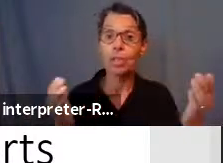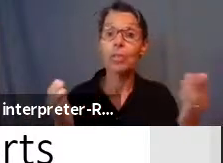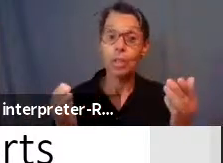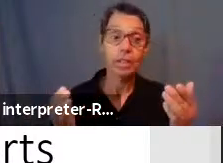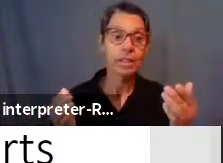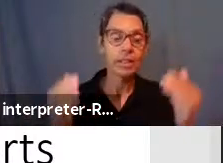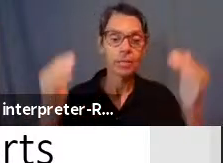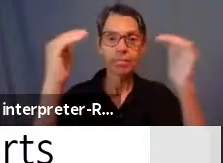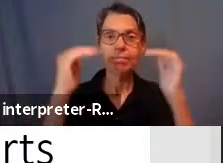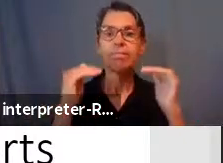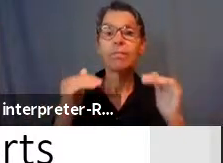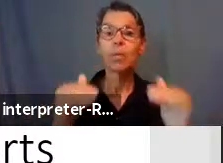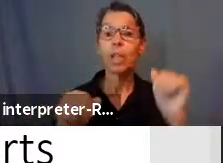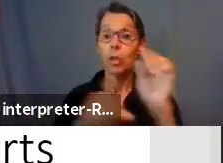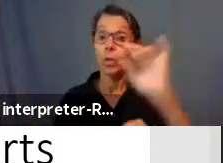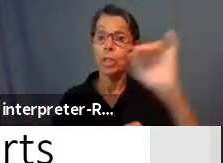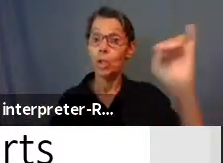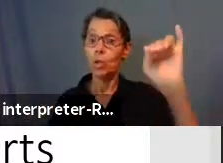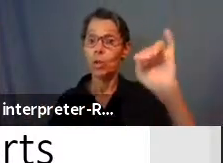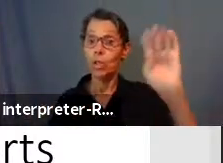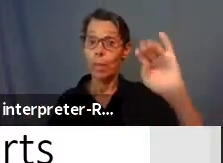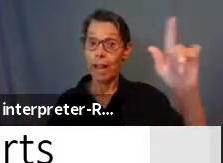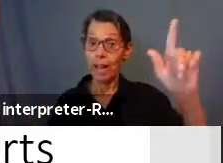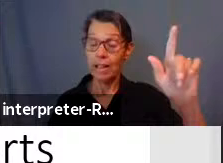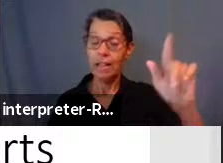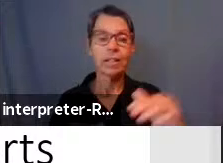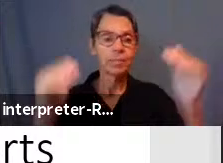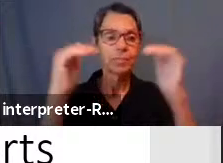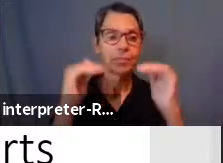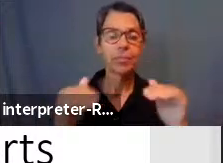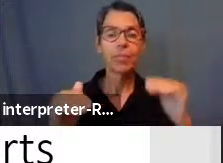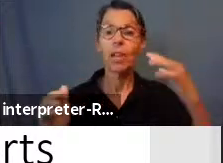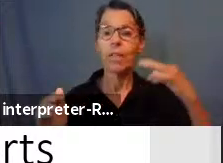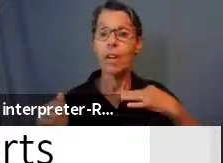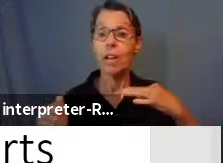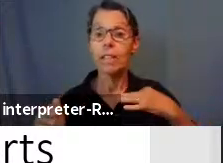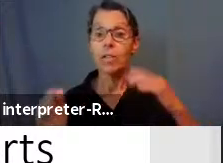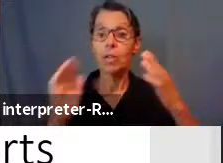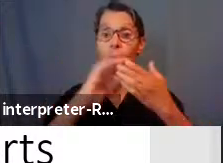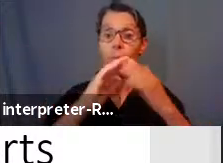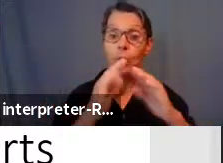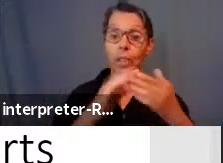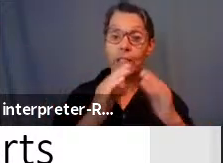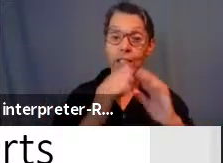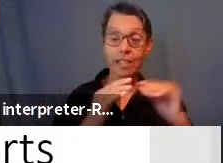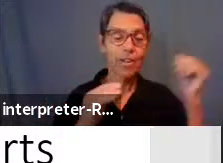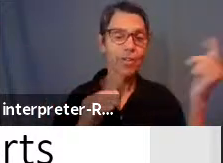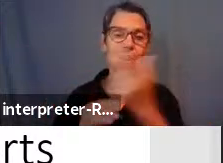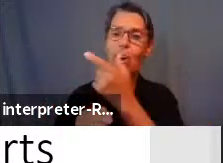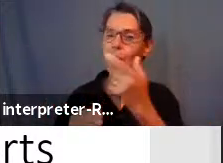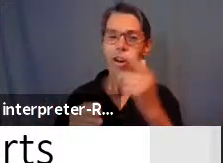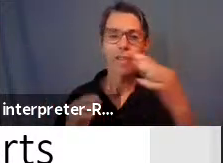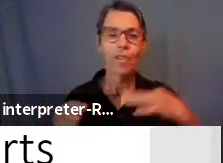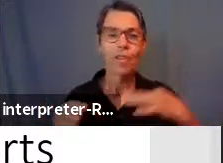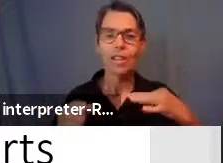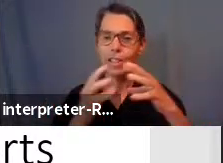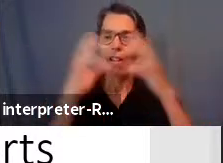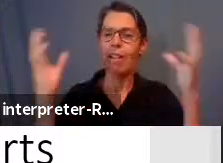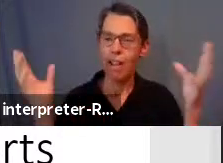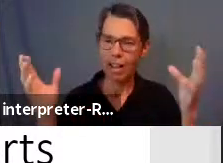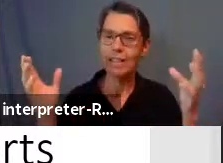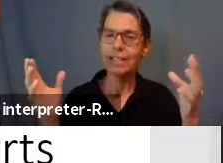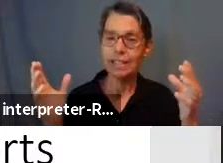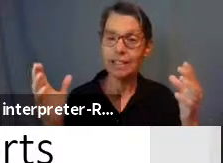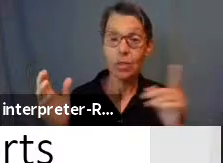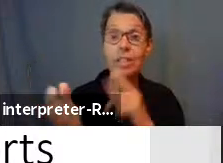third-party collections into the pandemic, and then our volunteers and communities have provided a lot of volunteer service during the time. So it's